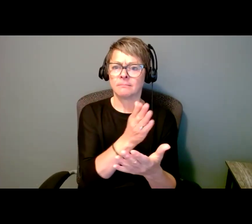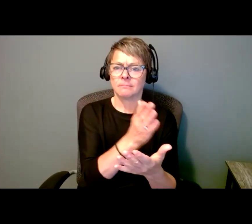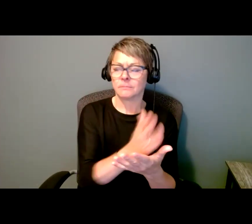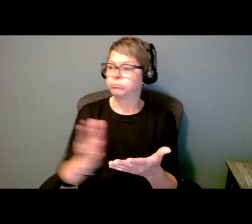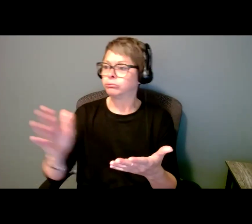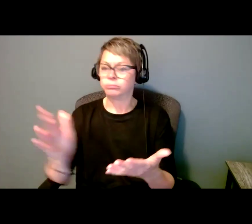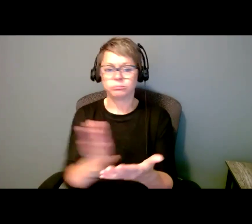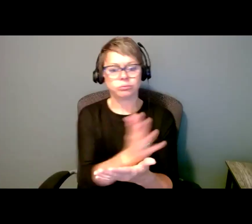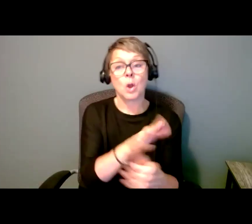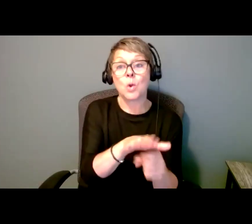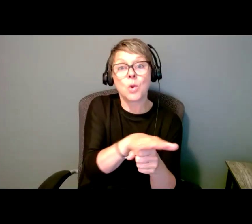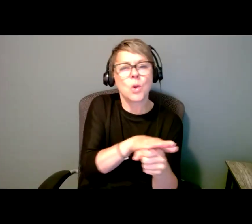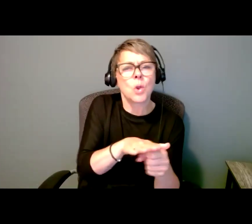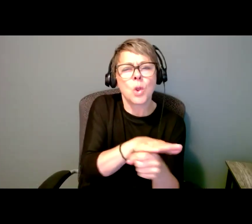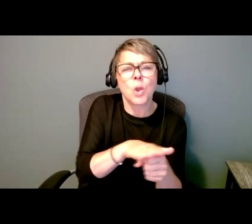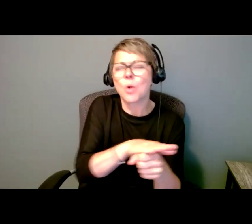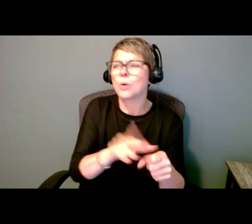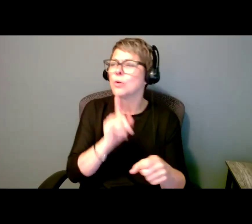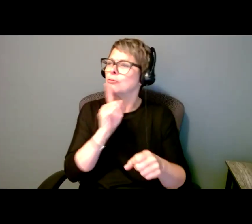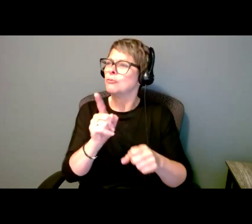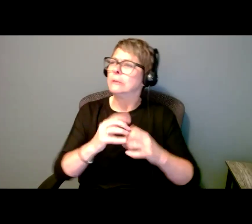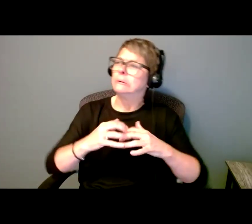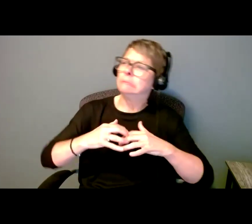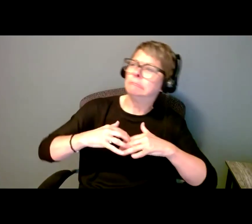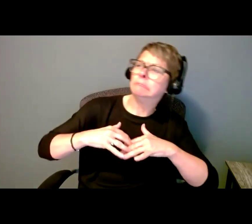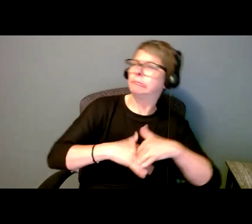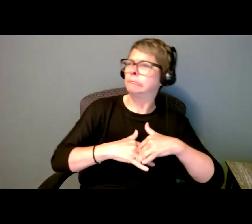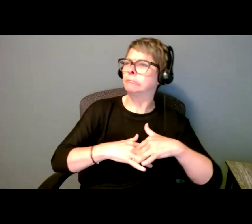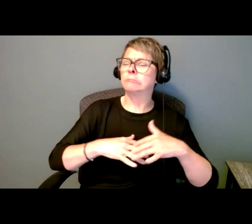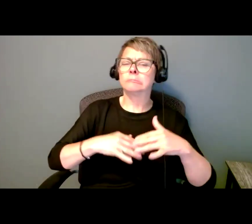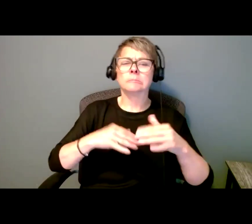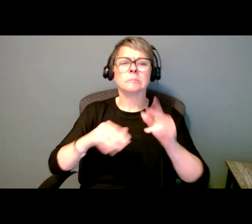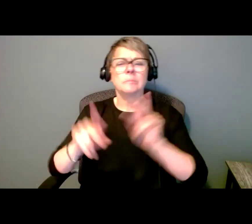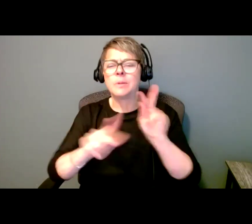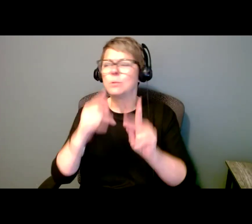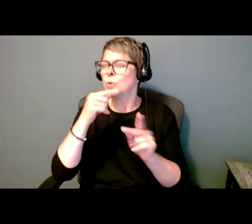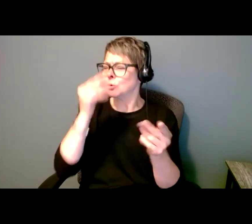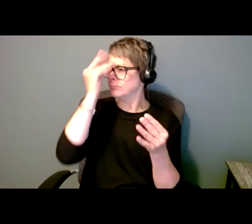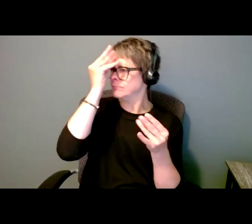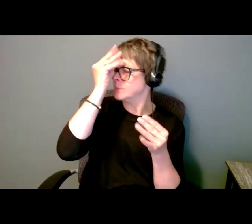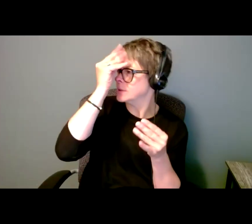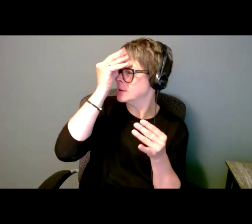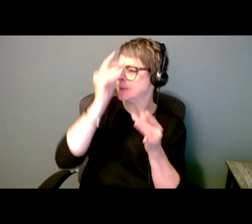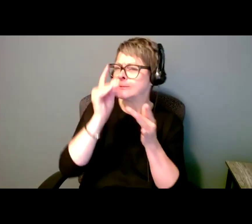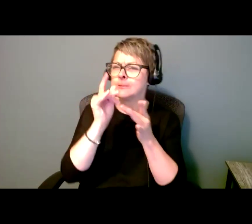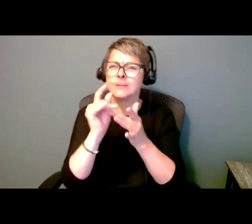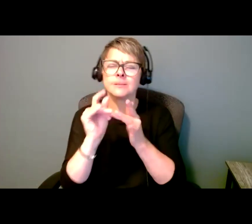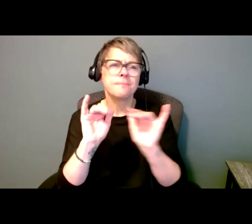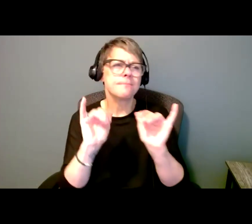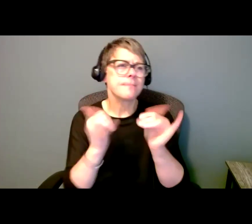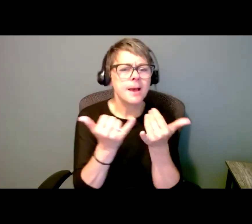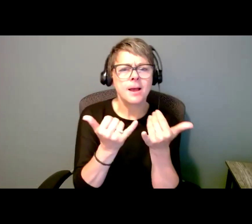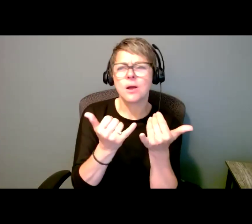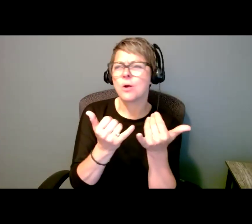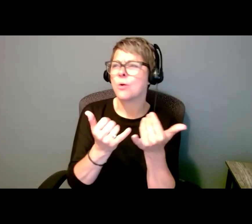local, real grassroots to thought leadership to thinking about things at that